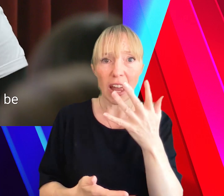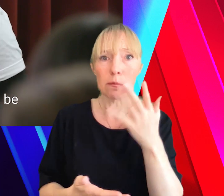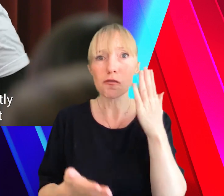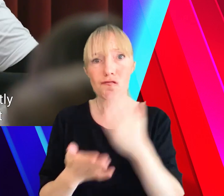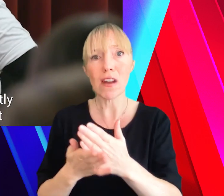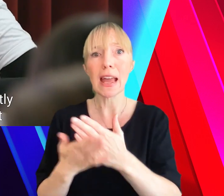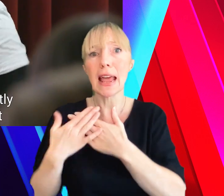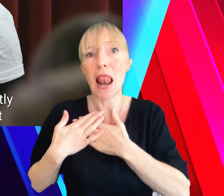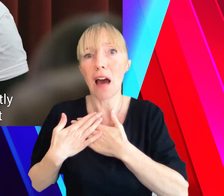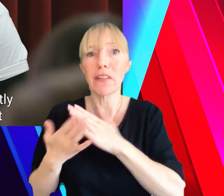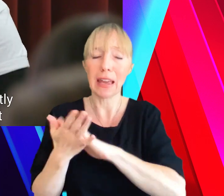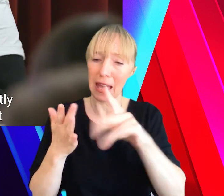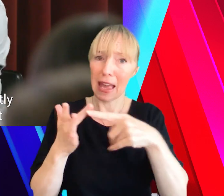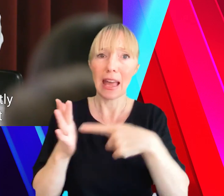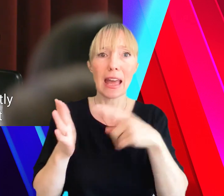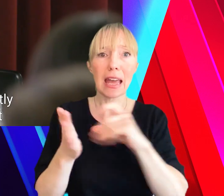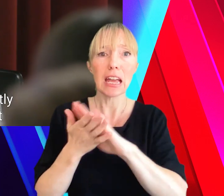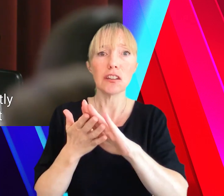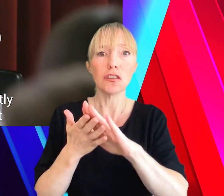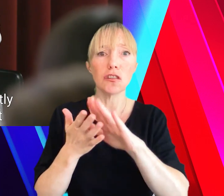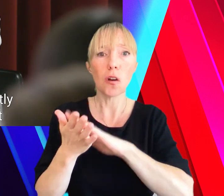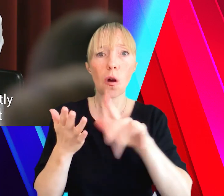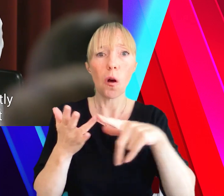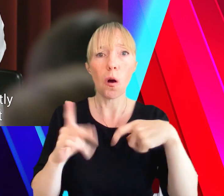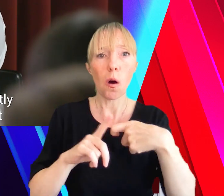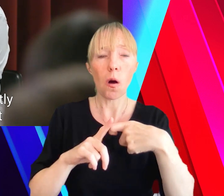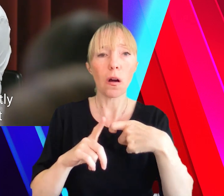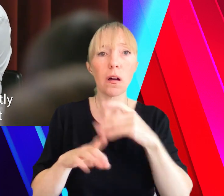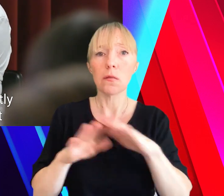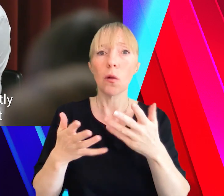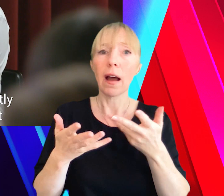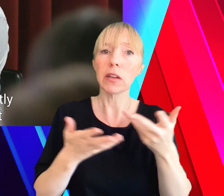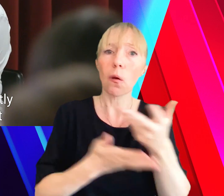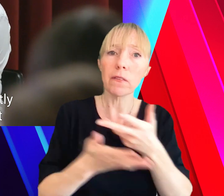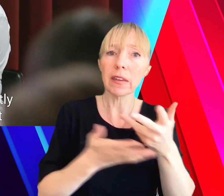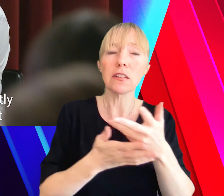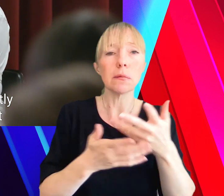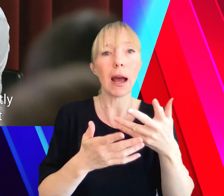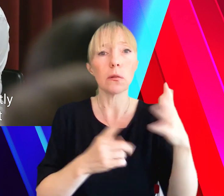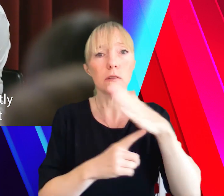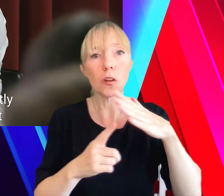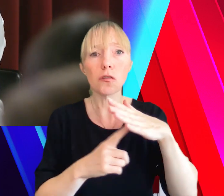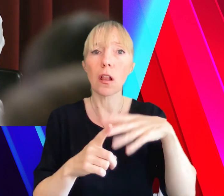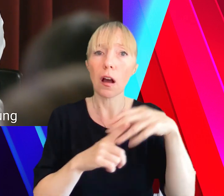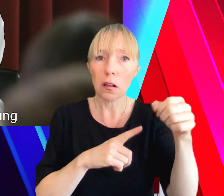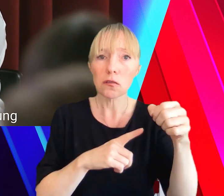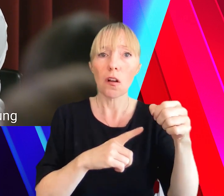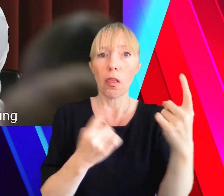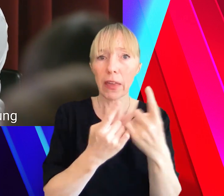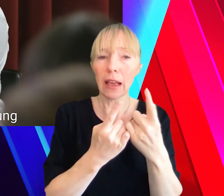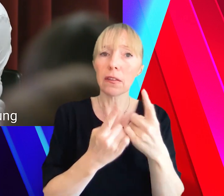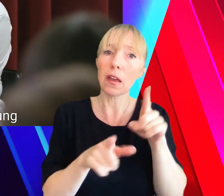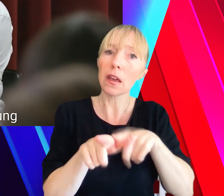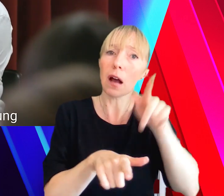of just like really loving Hitchcock and not currently conversations about like really important like social